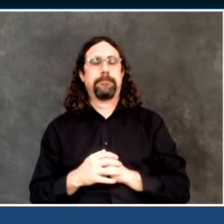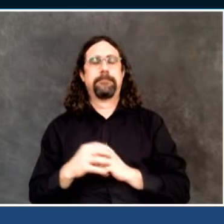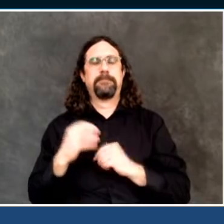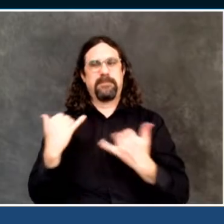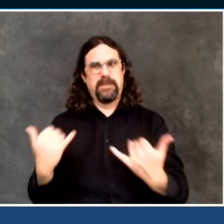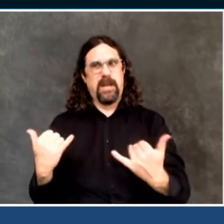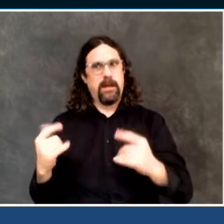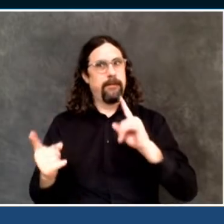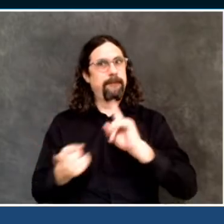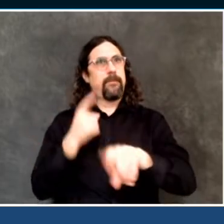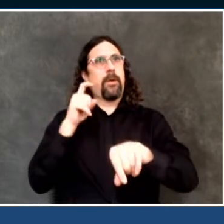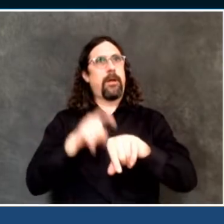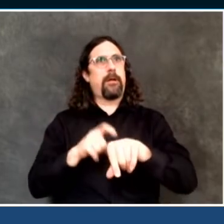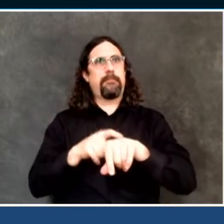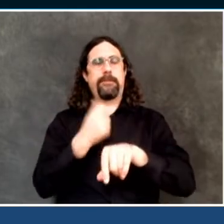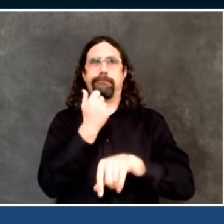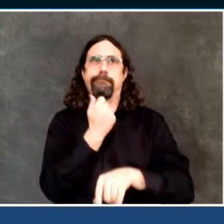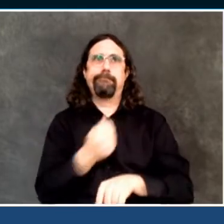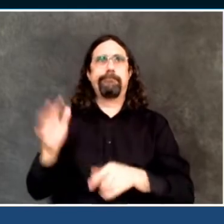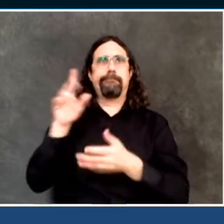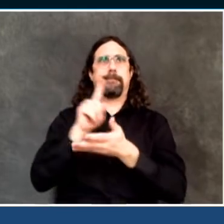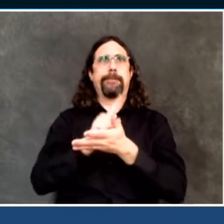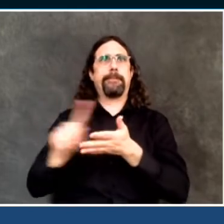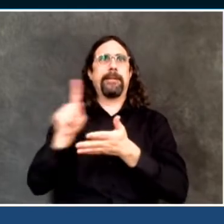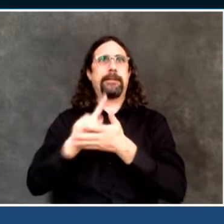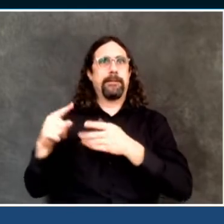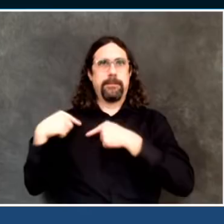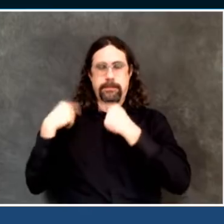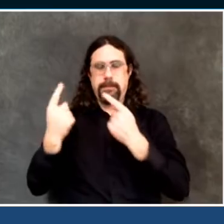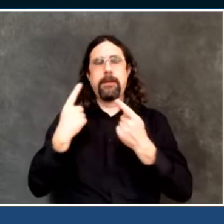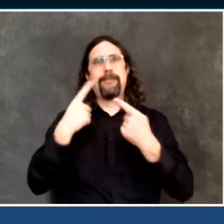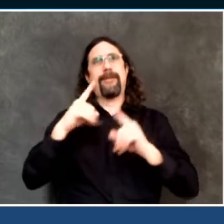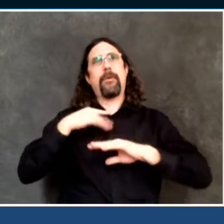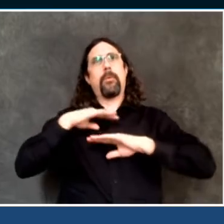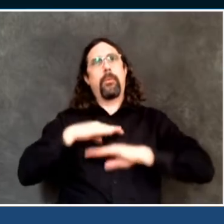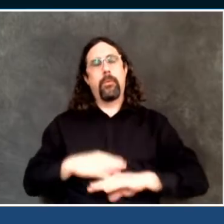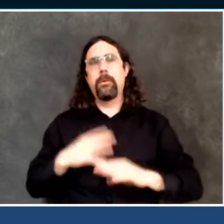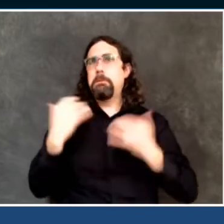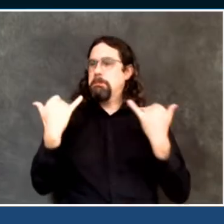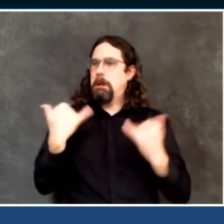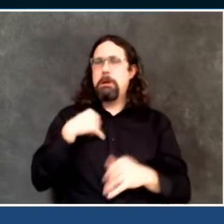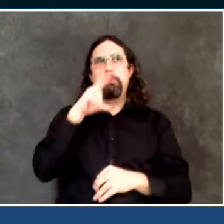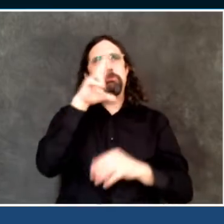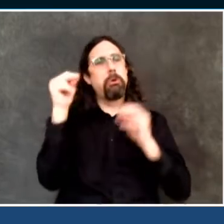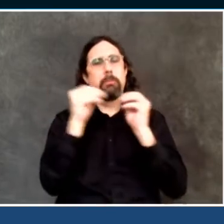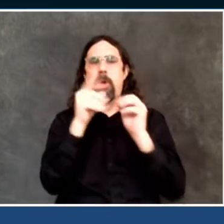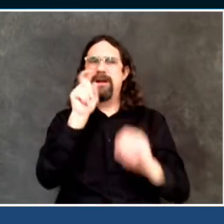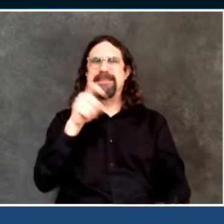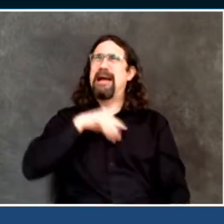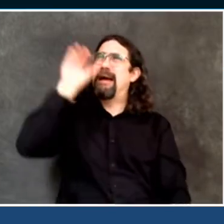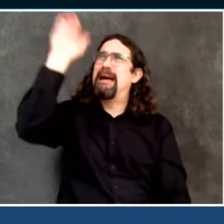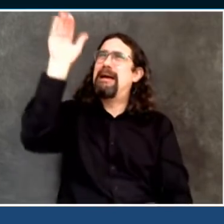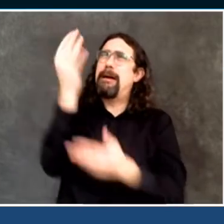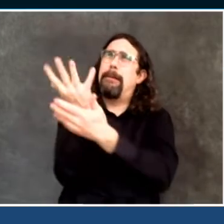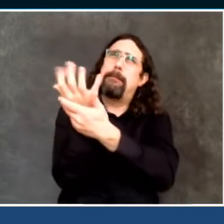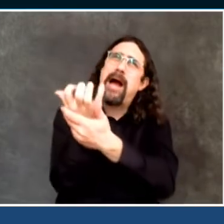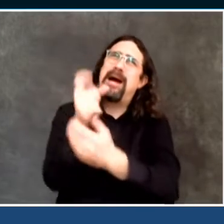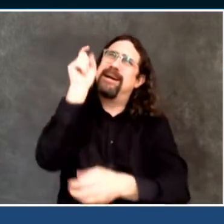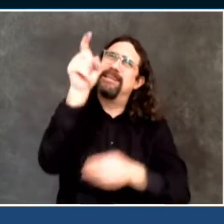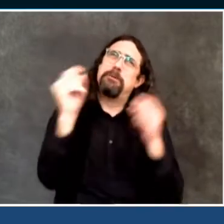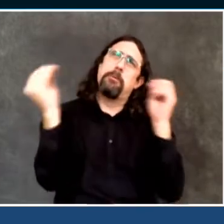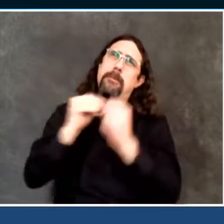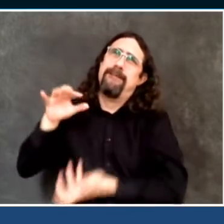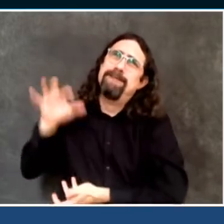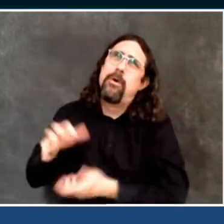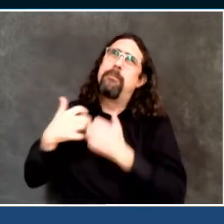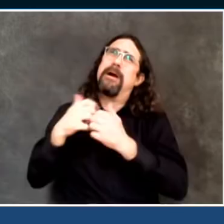clear. We are not going to say that we can accurately predict next week yet. It's still too early this week to